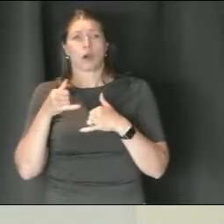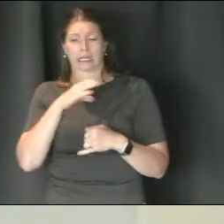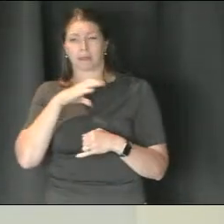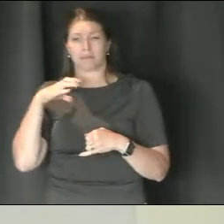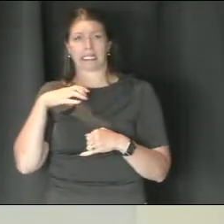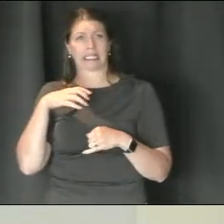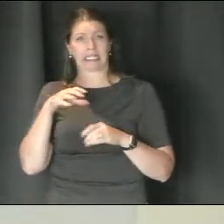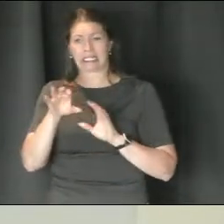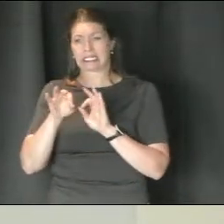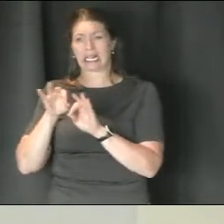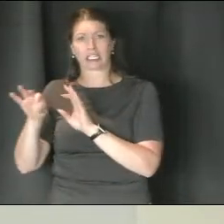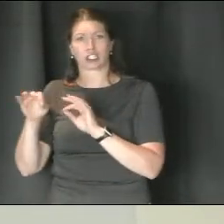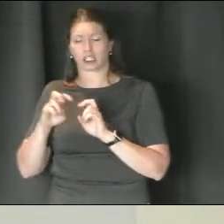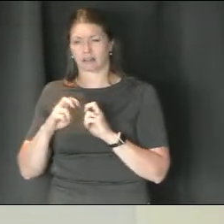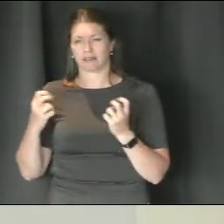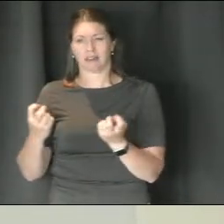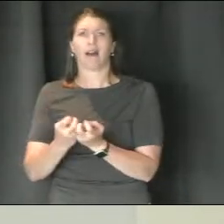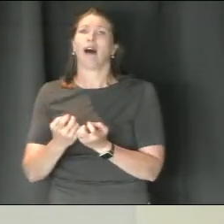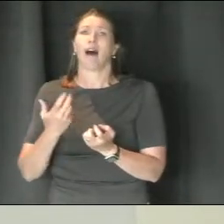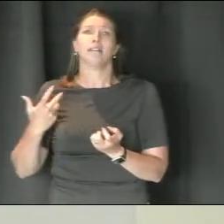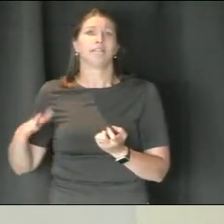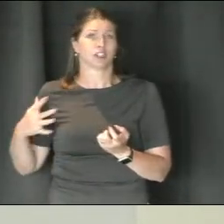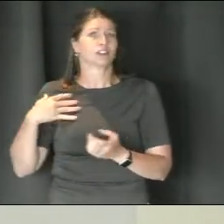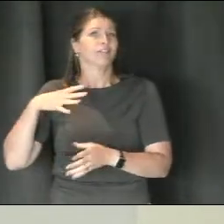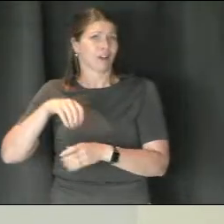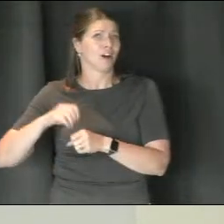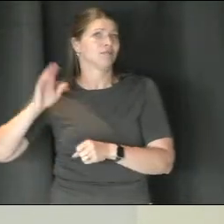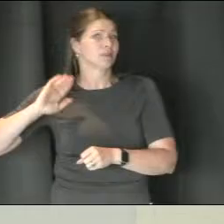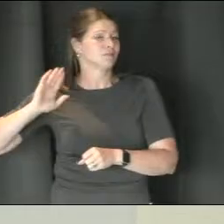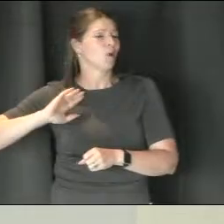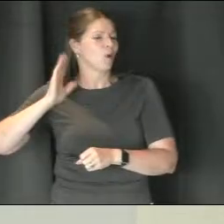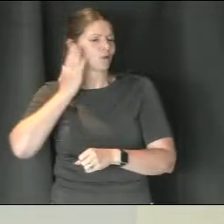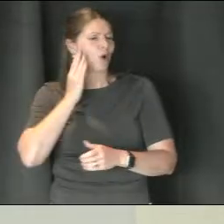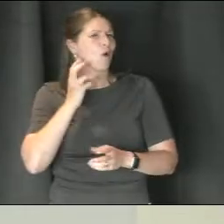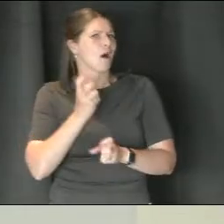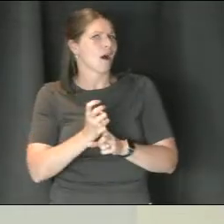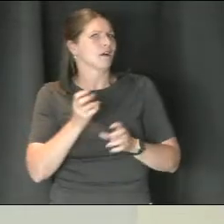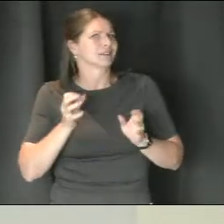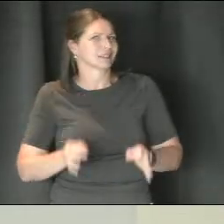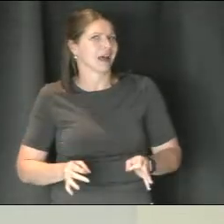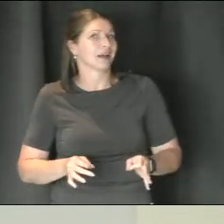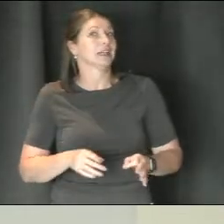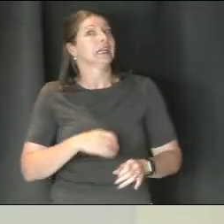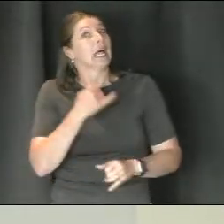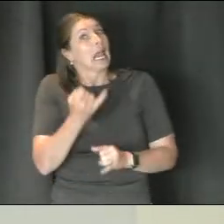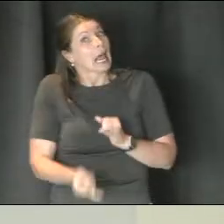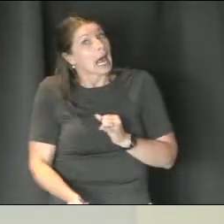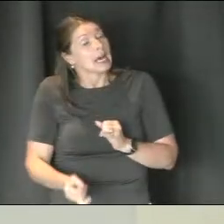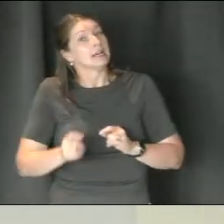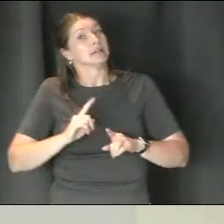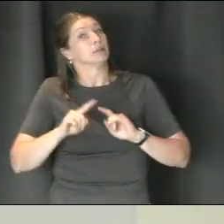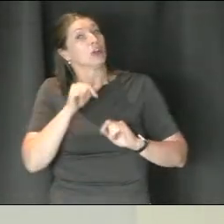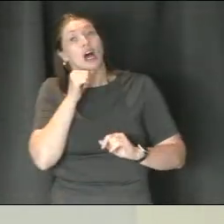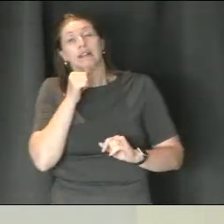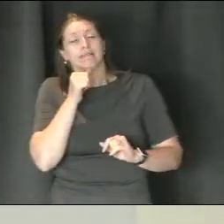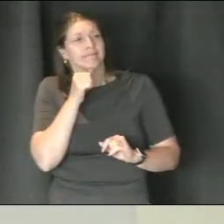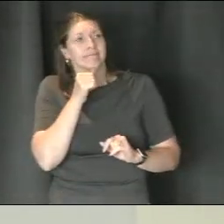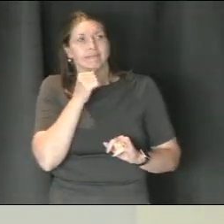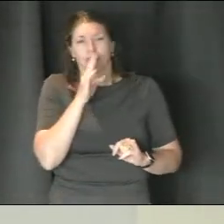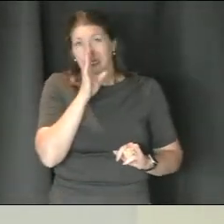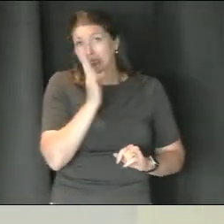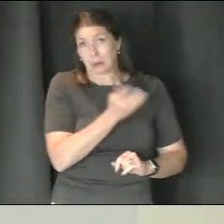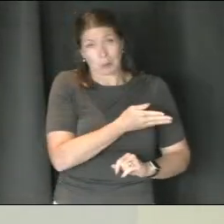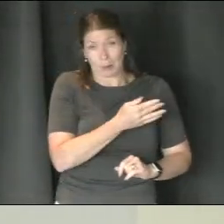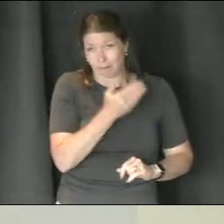committee, so I know how difficult it is to make the decisions. And last but not least, my family. My